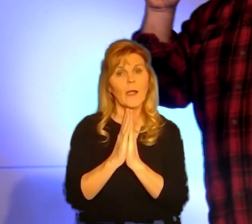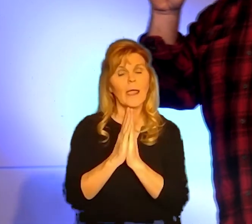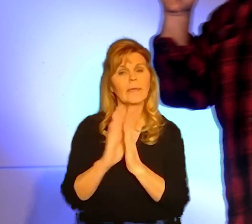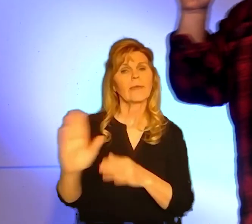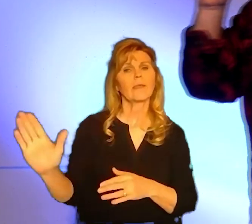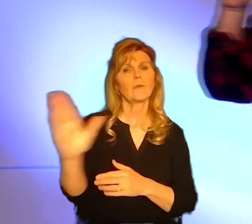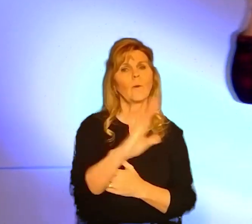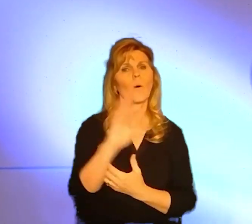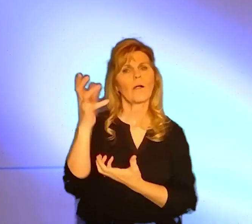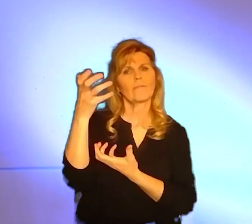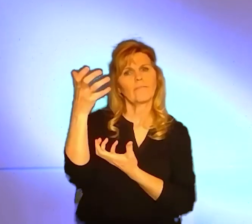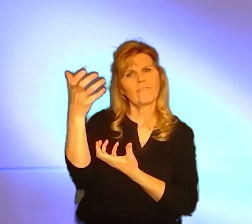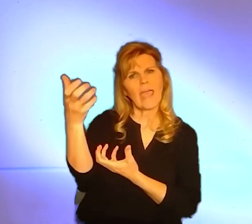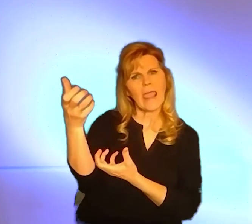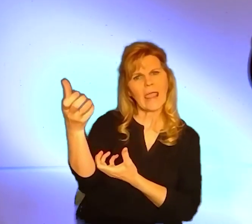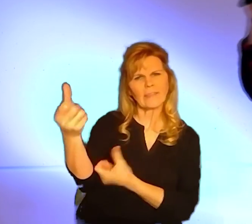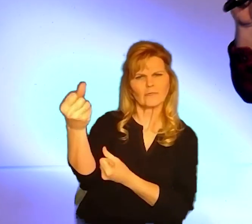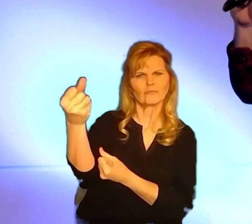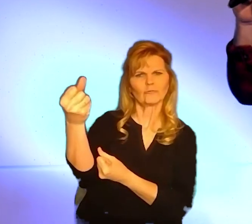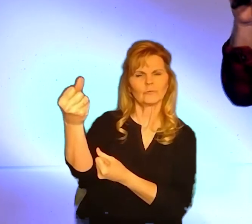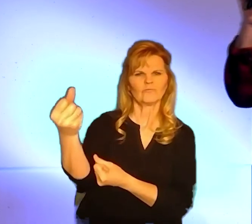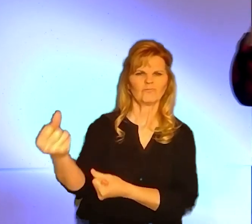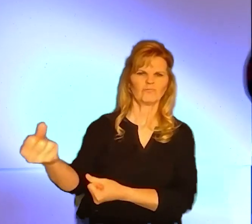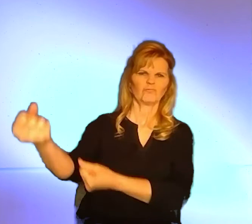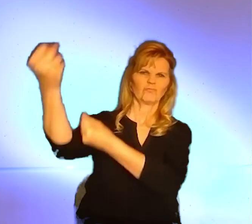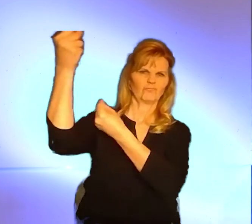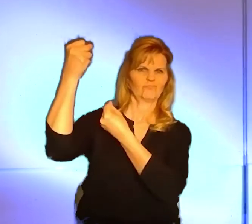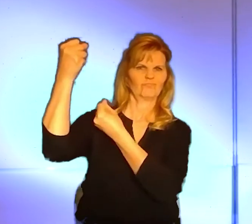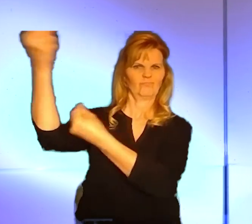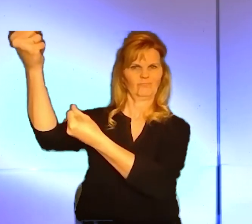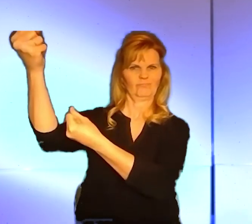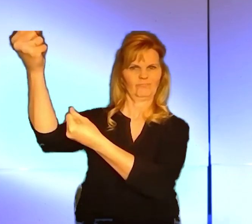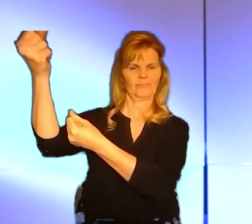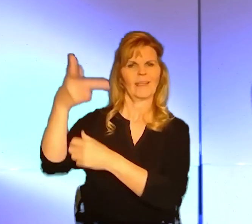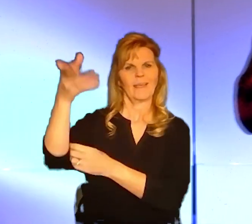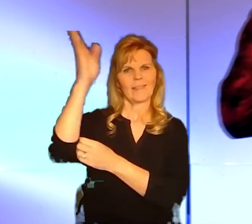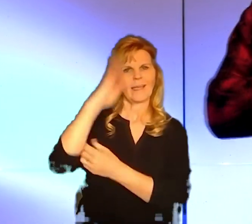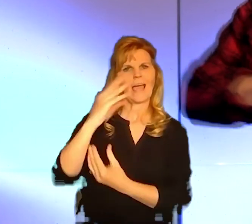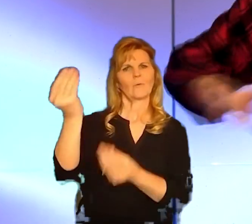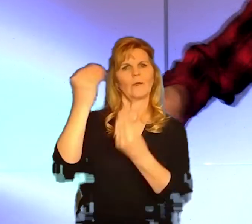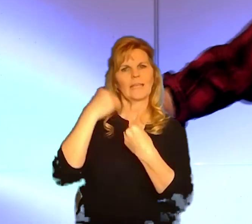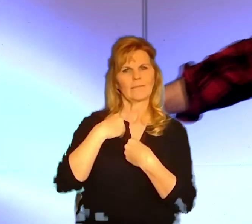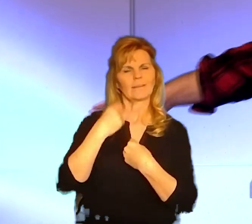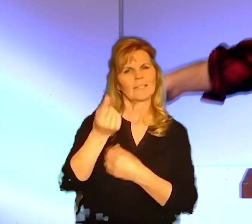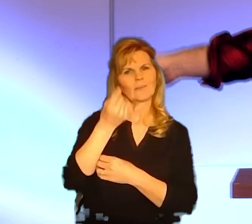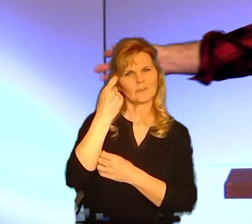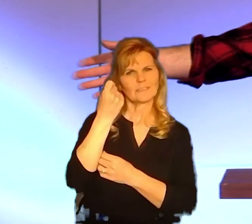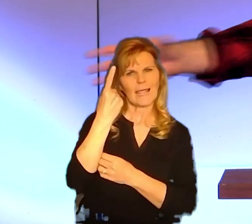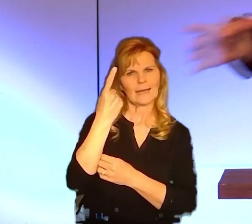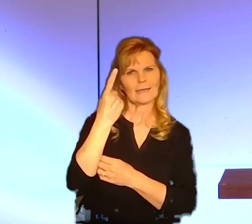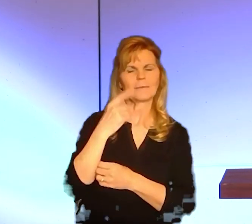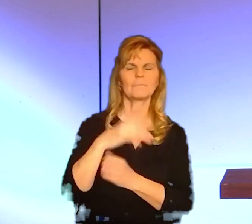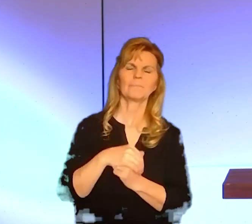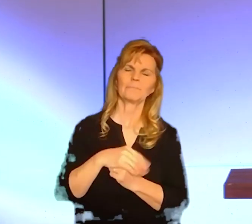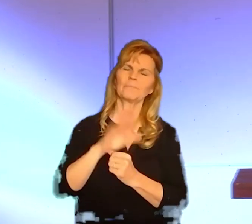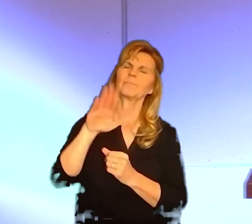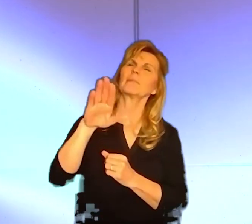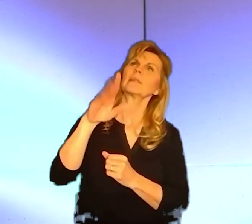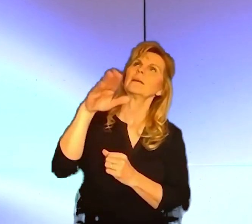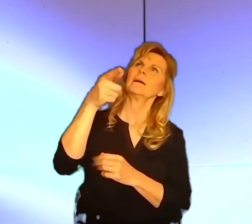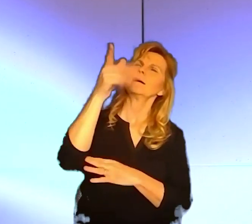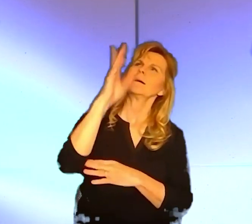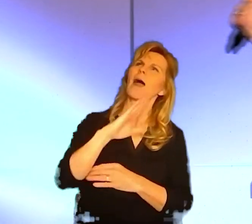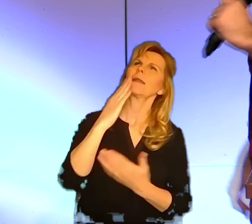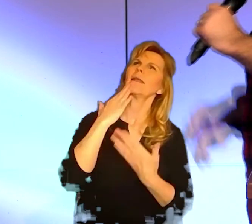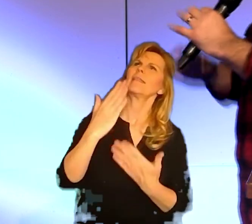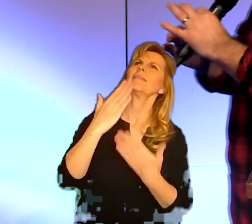to rise up, and that God would give us eyes to see and faith to endure. Can we just pray as we end? God, thank you.